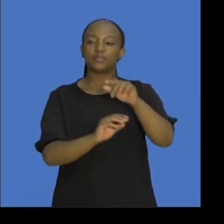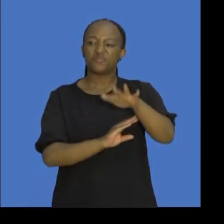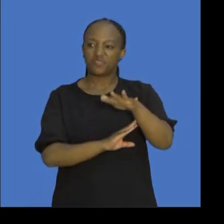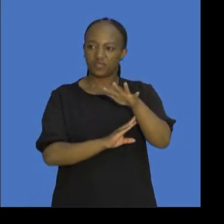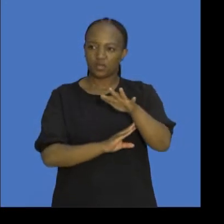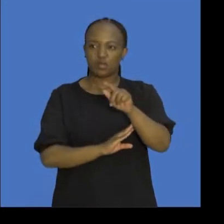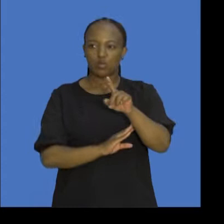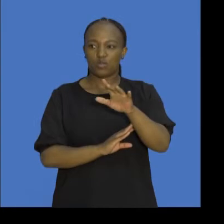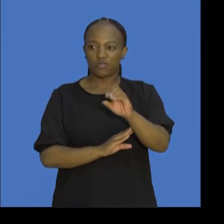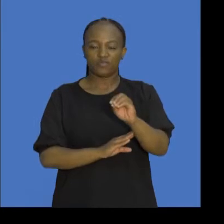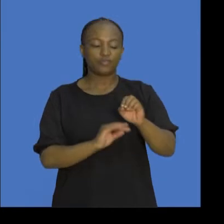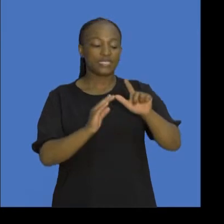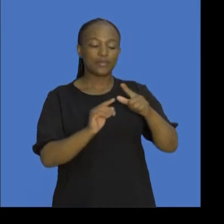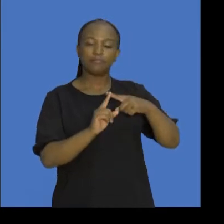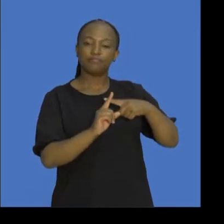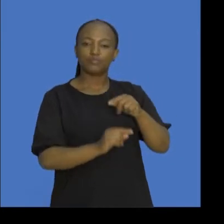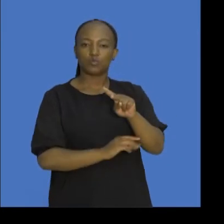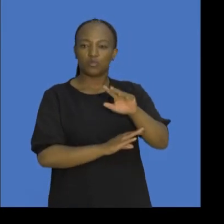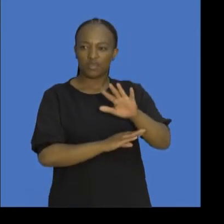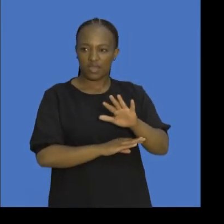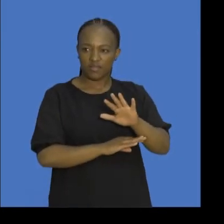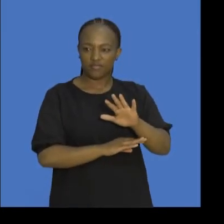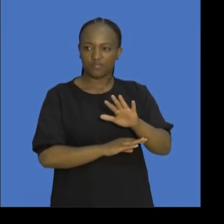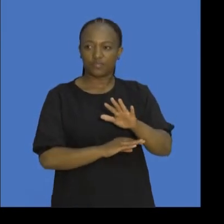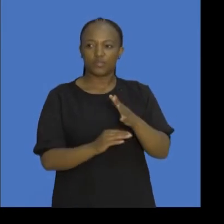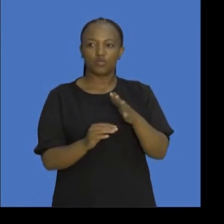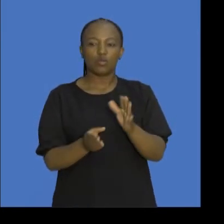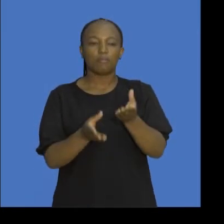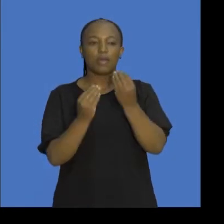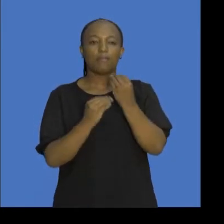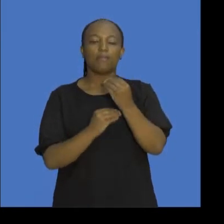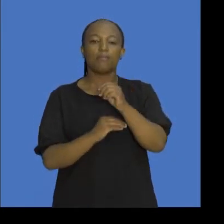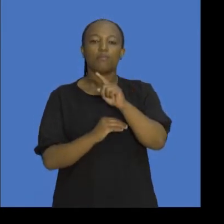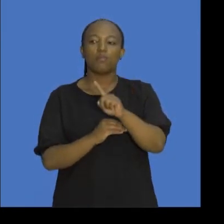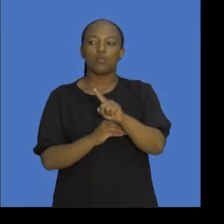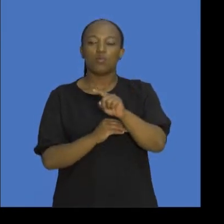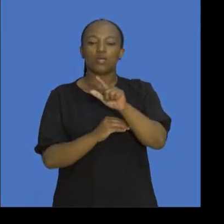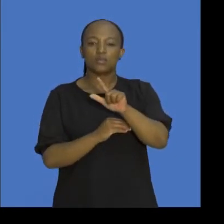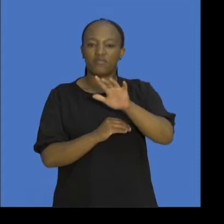150. 7 times 25, which we get